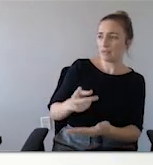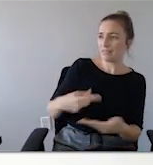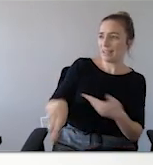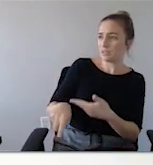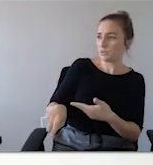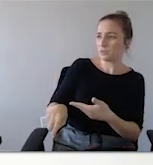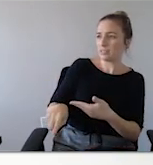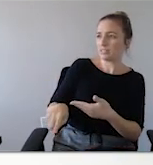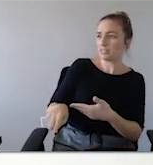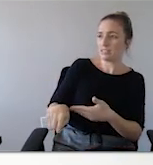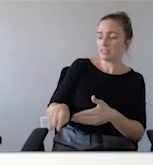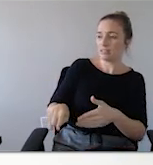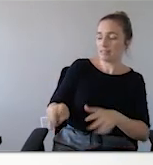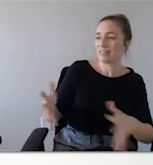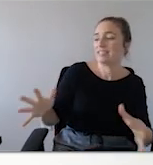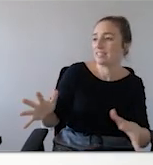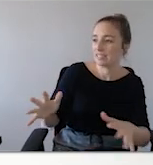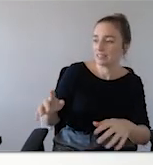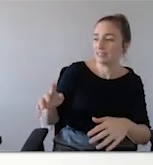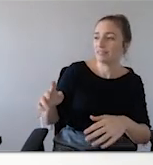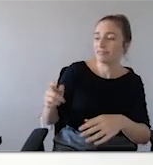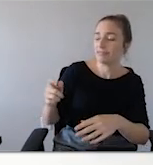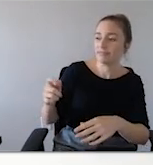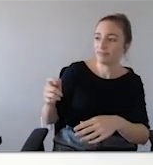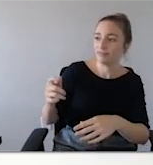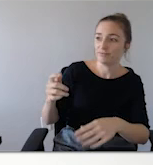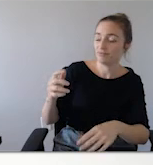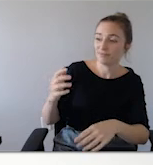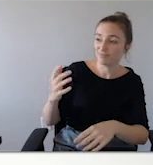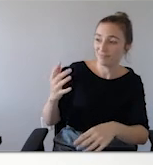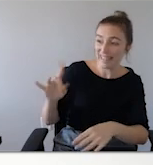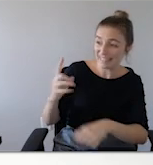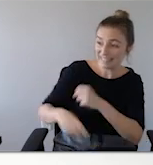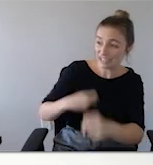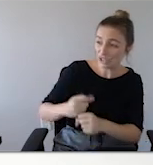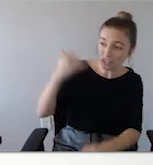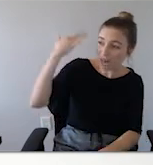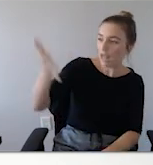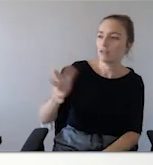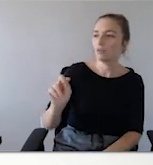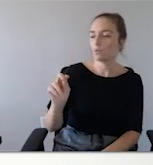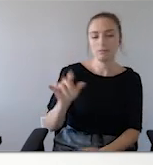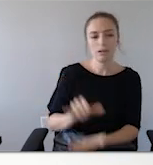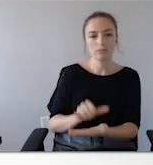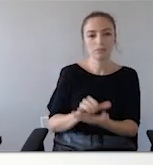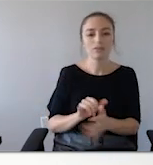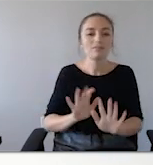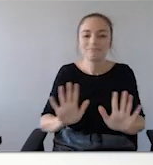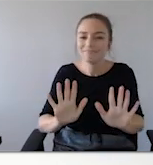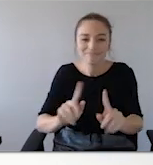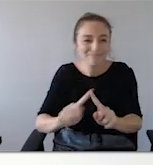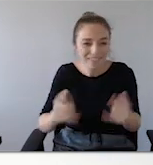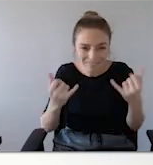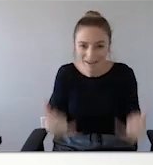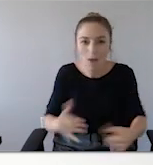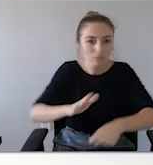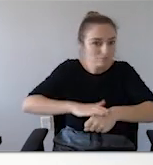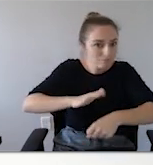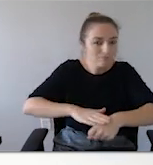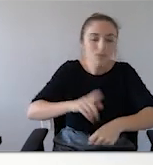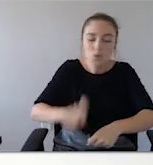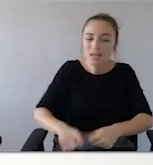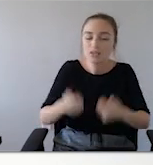you have to at least be making a best guess as to where you want your student to get. So back to your